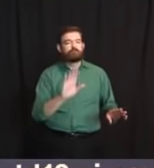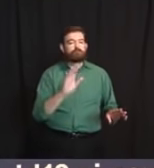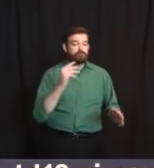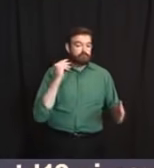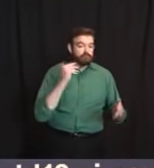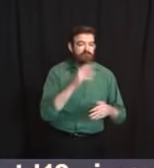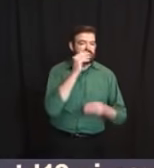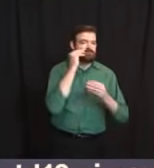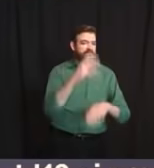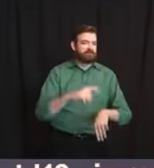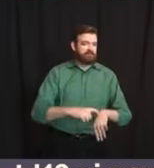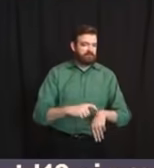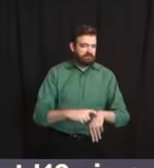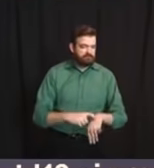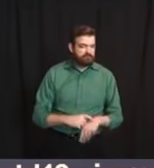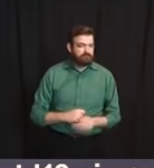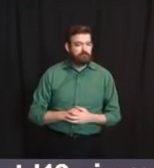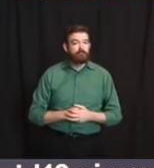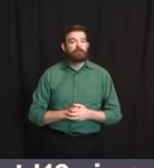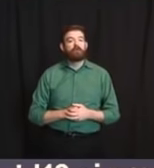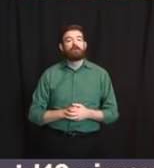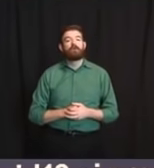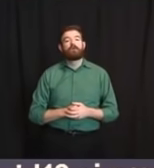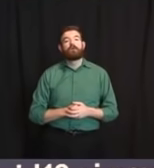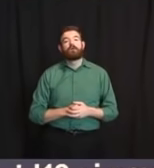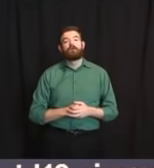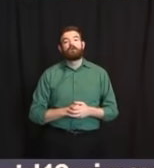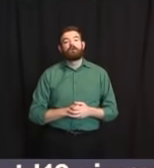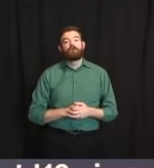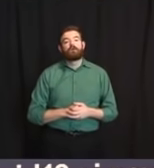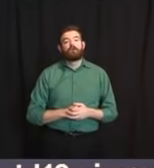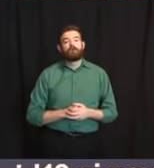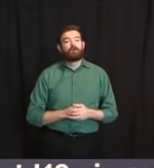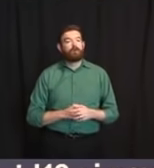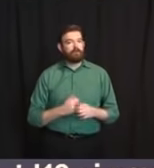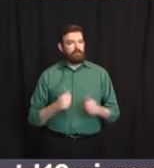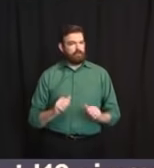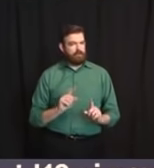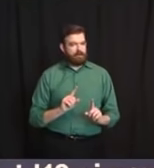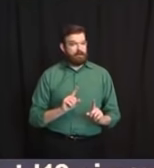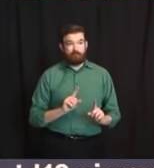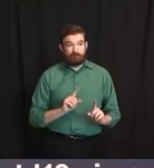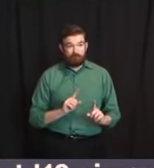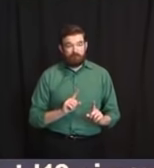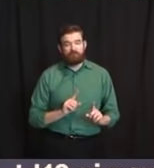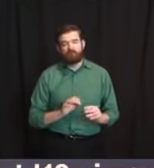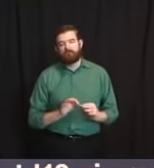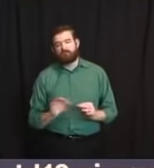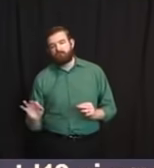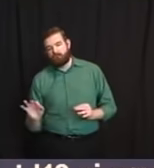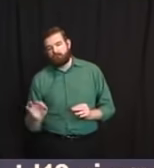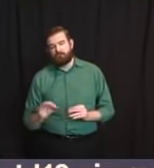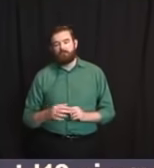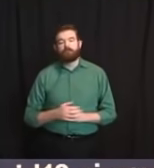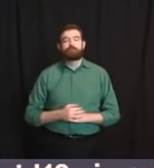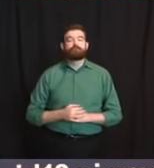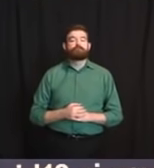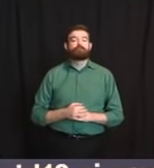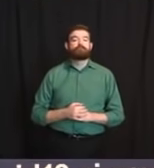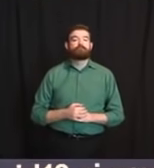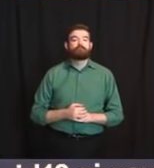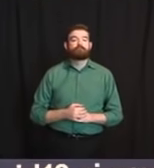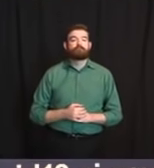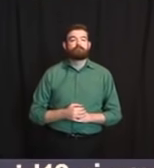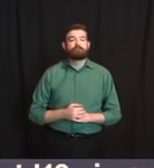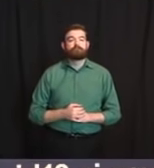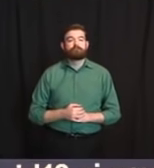o'clock. But if we can't get that, we will let you know otherwise. That sound all right, everybody? Please, Brent, good afternoon.